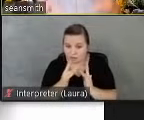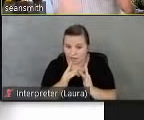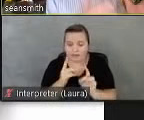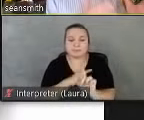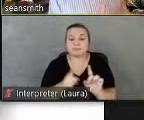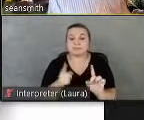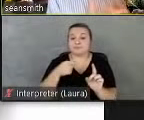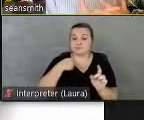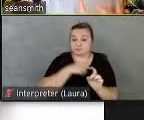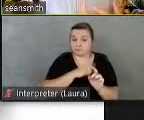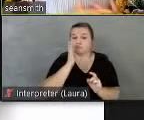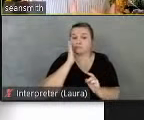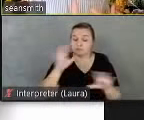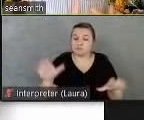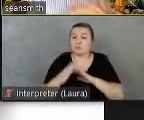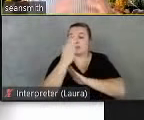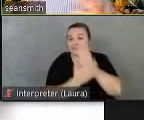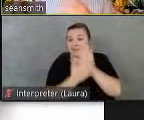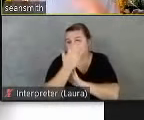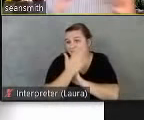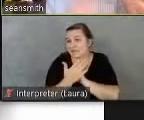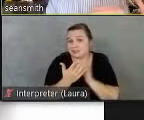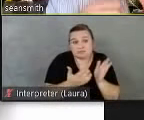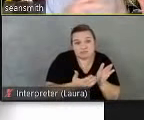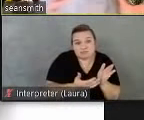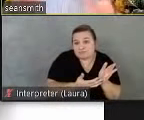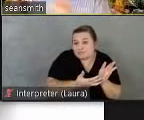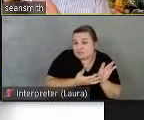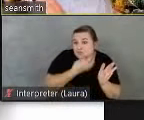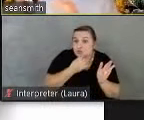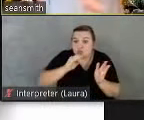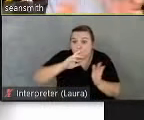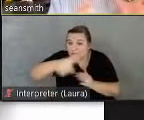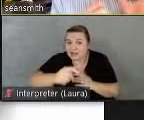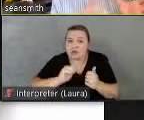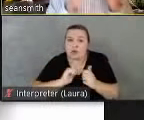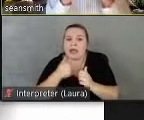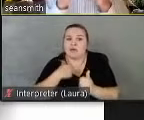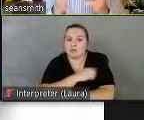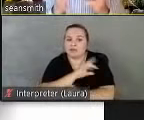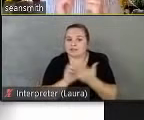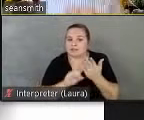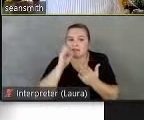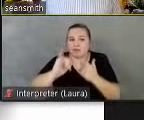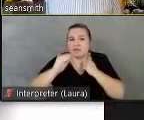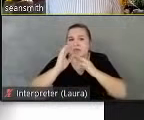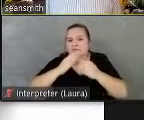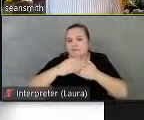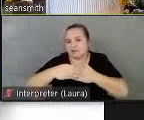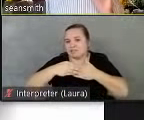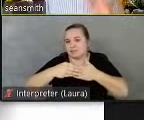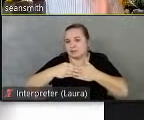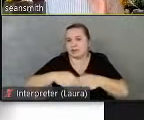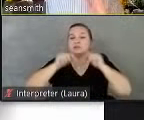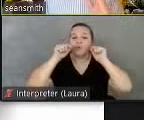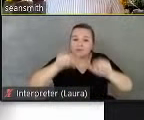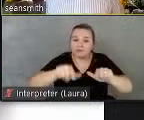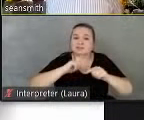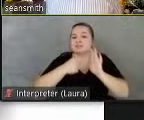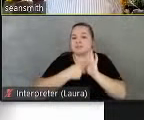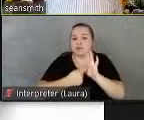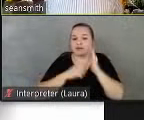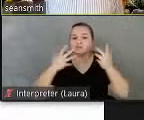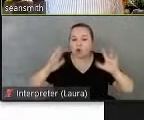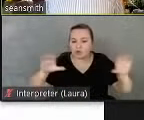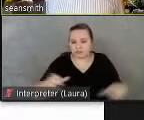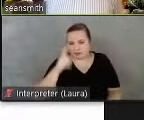are going to go face-to-face sooner or later. So how do we design for that flexibility? This is a model that's already done it for